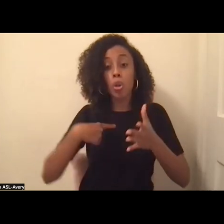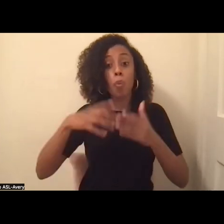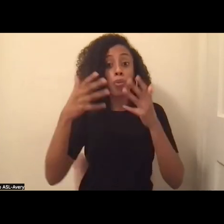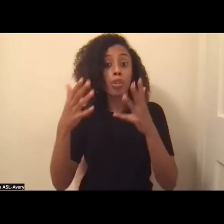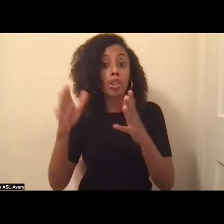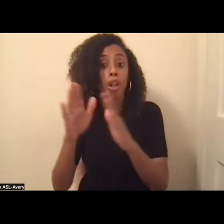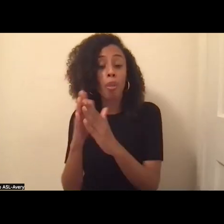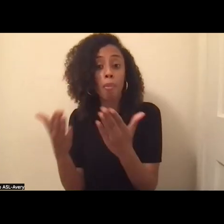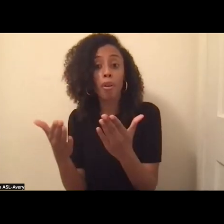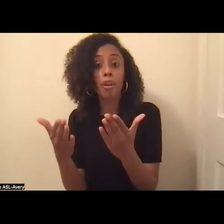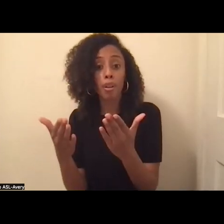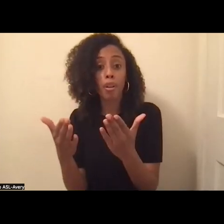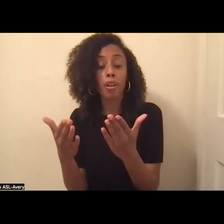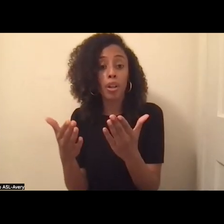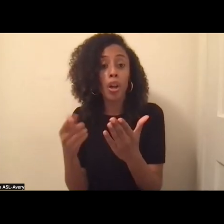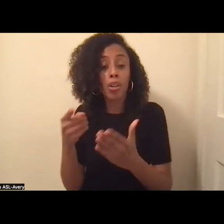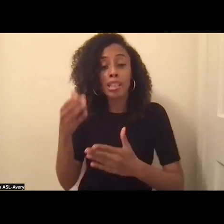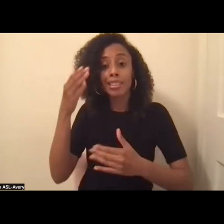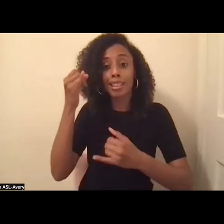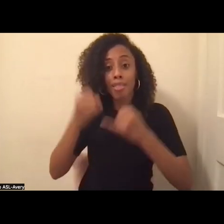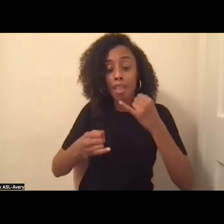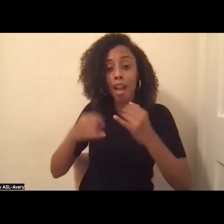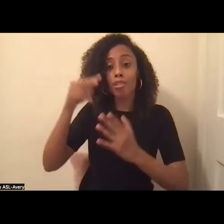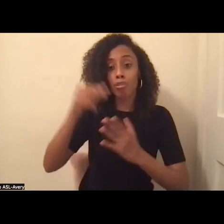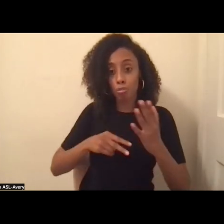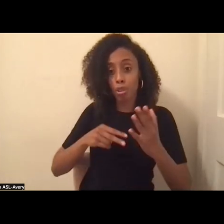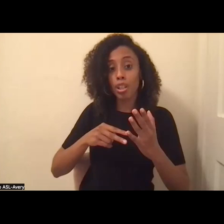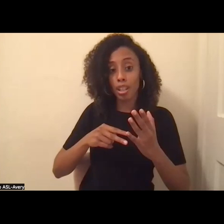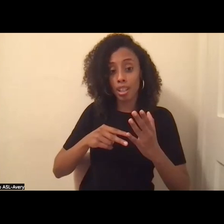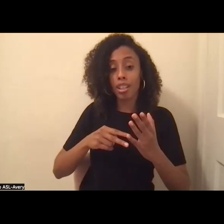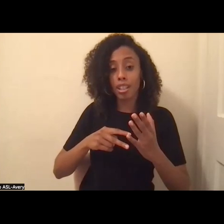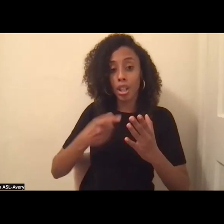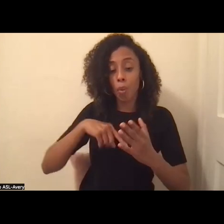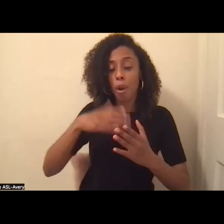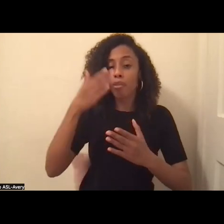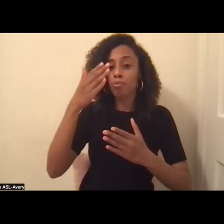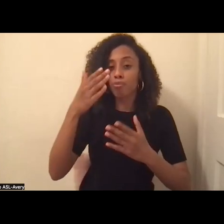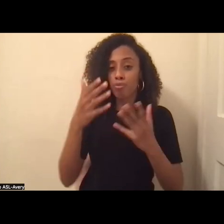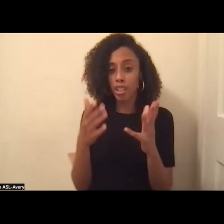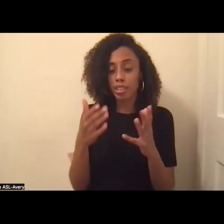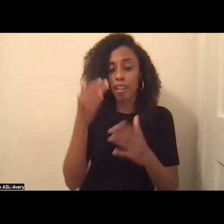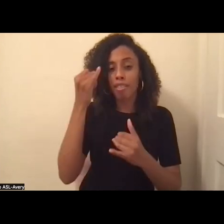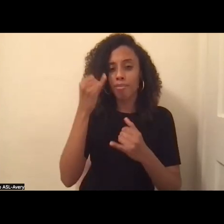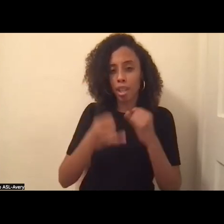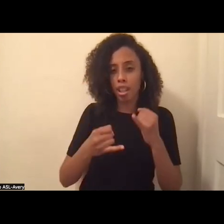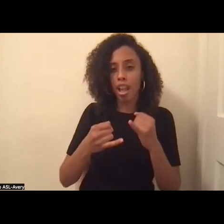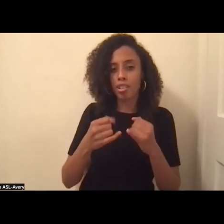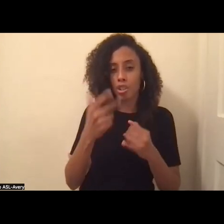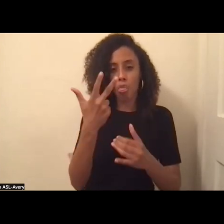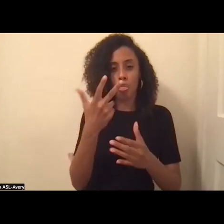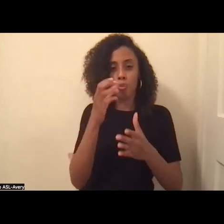Okay. This is our last read of All About Love. We're finishing the last chapters. I think there's 3 chapters left.